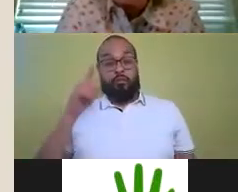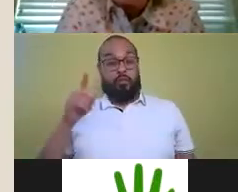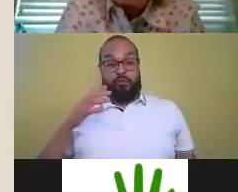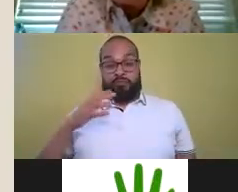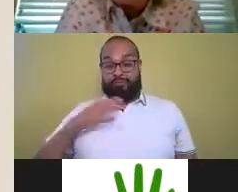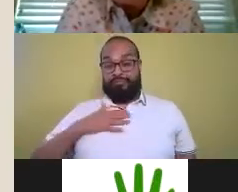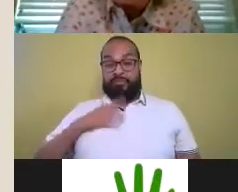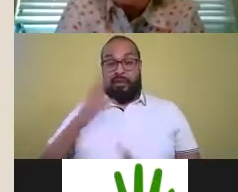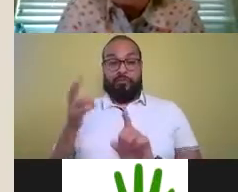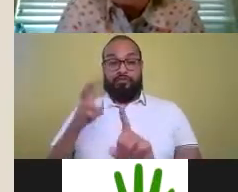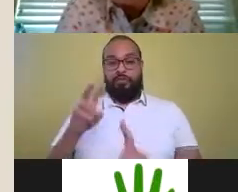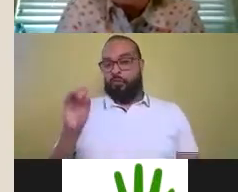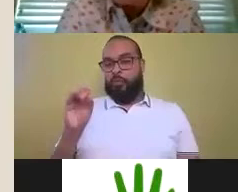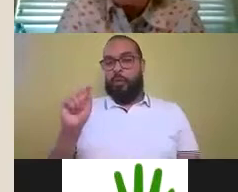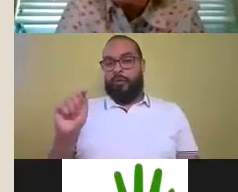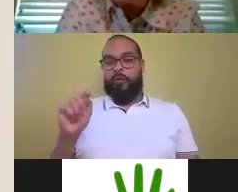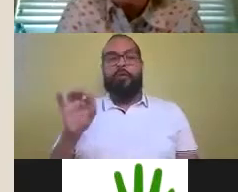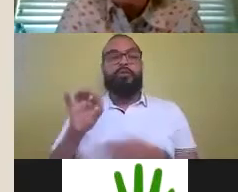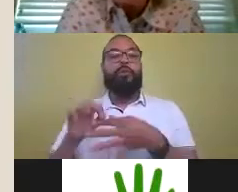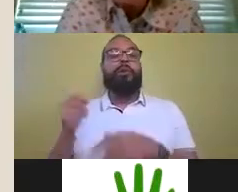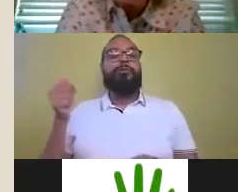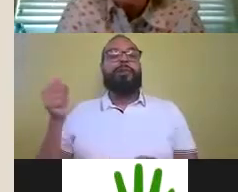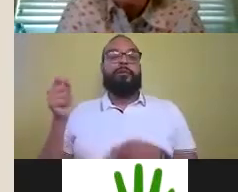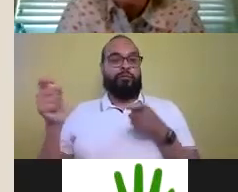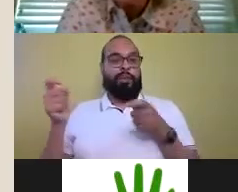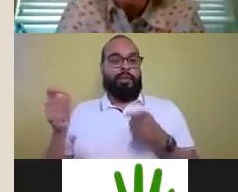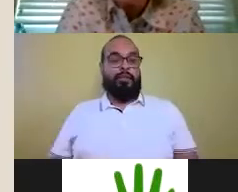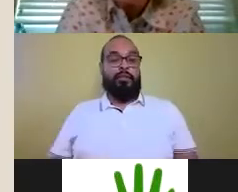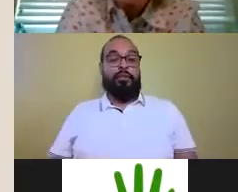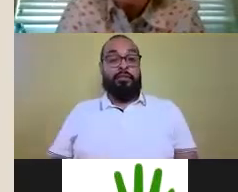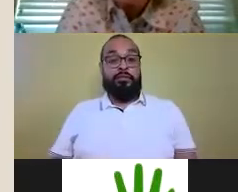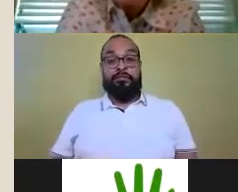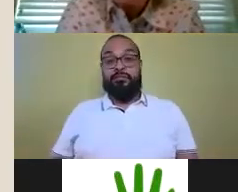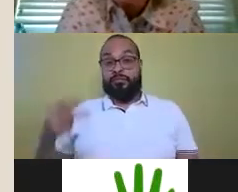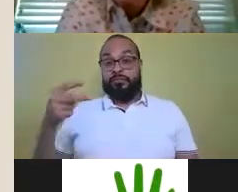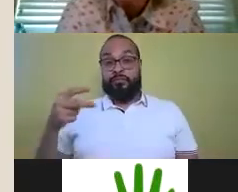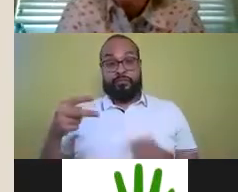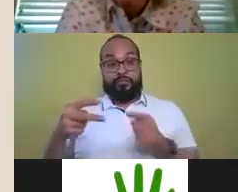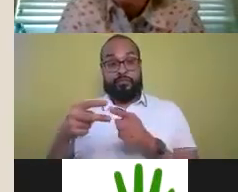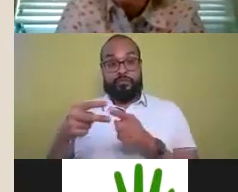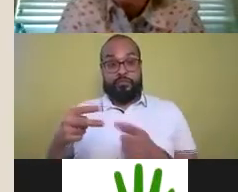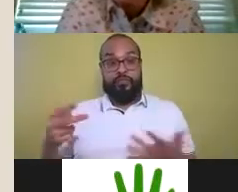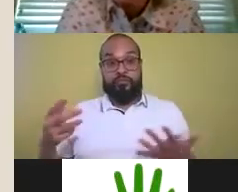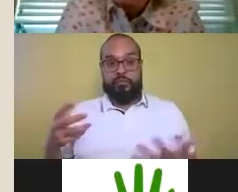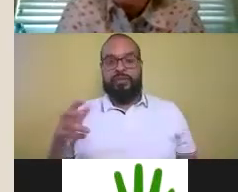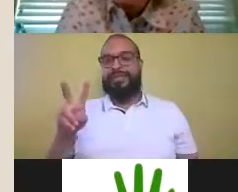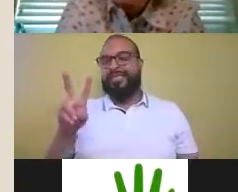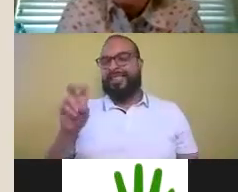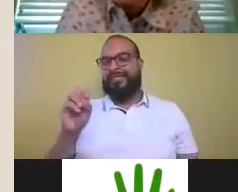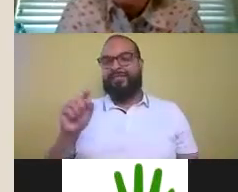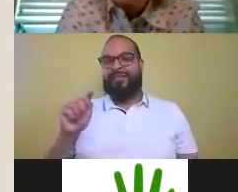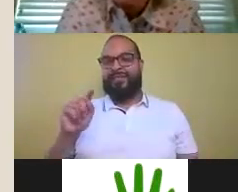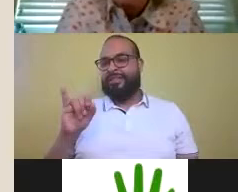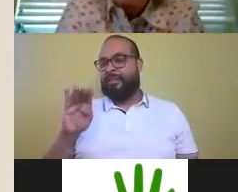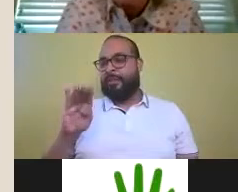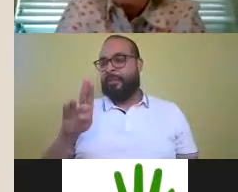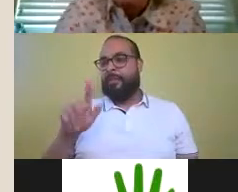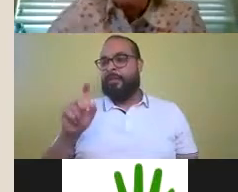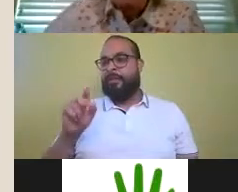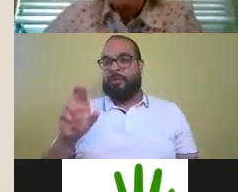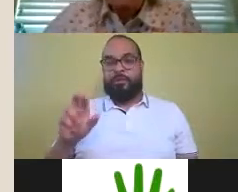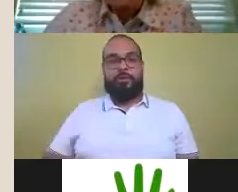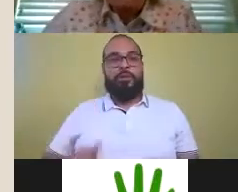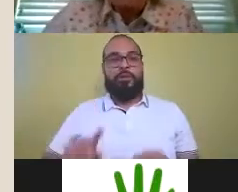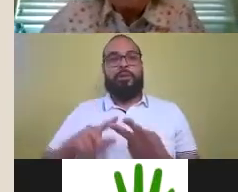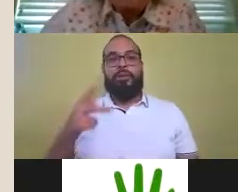perspective as it relates to self-regulation. Those two systems are the vestibular system and the